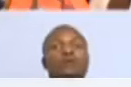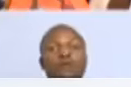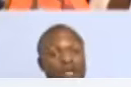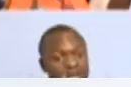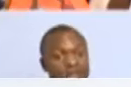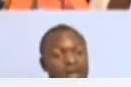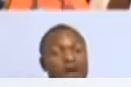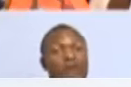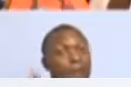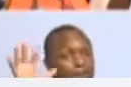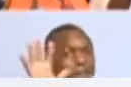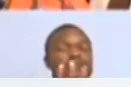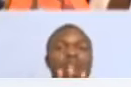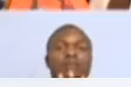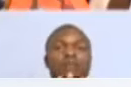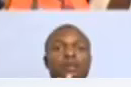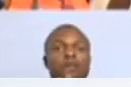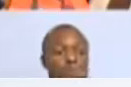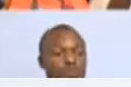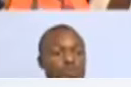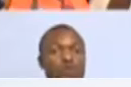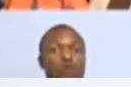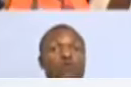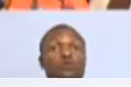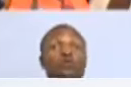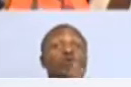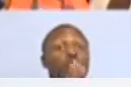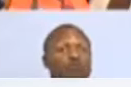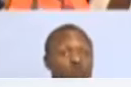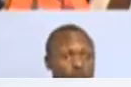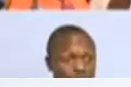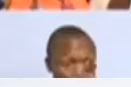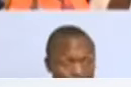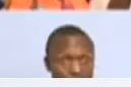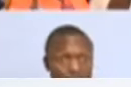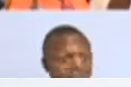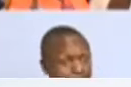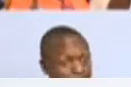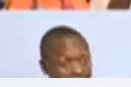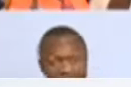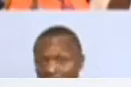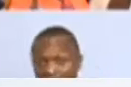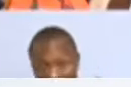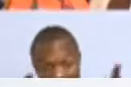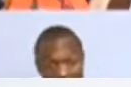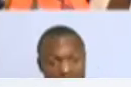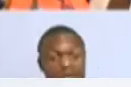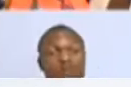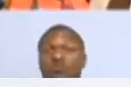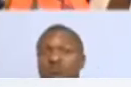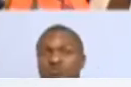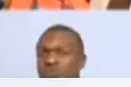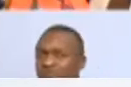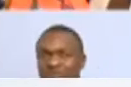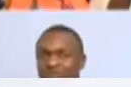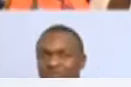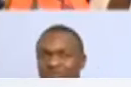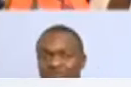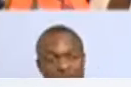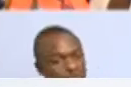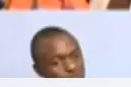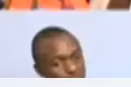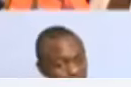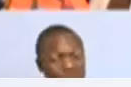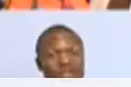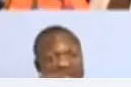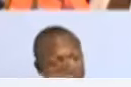attack, the police will follow you. In Impika or elsewhere. So just don't do it. That is what we